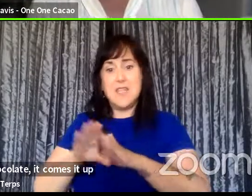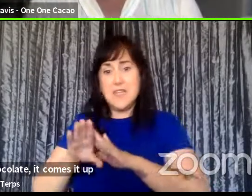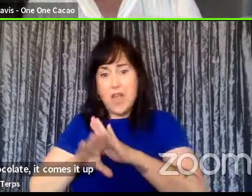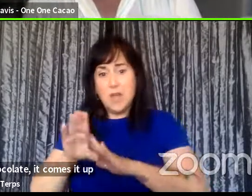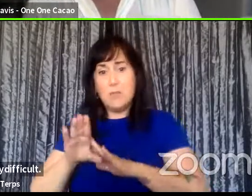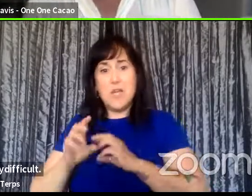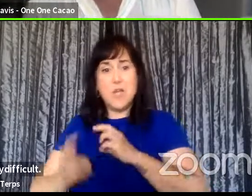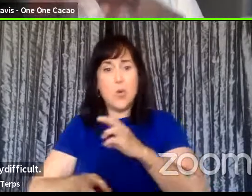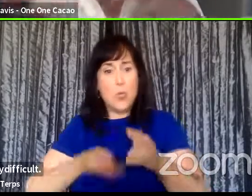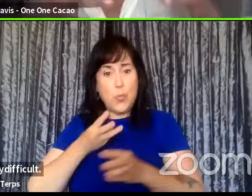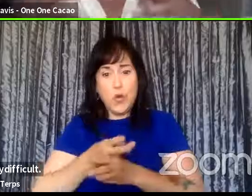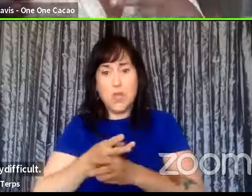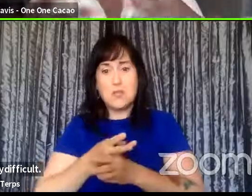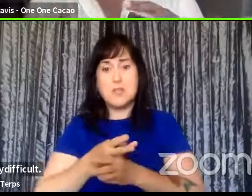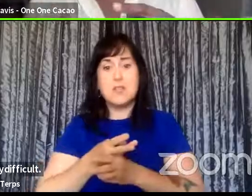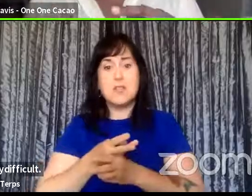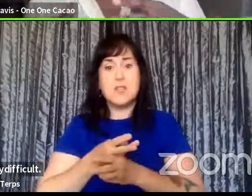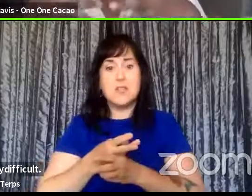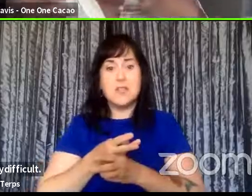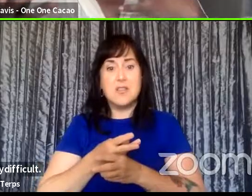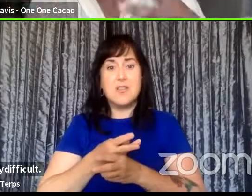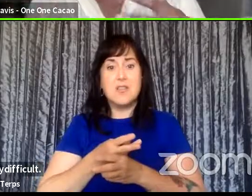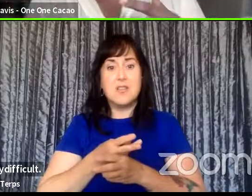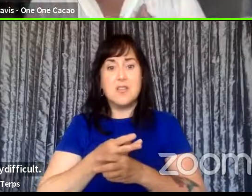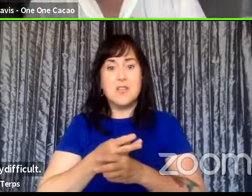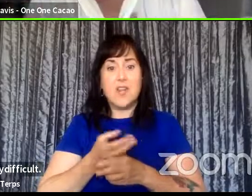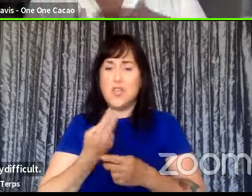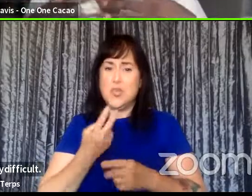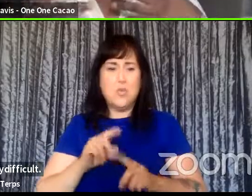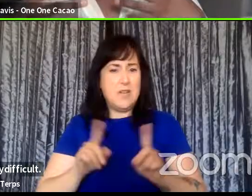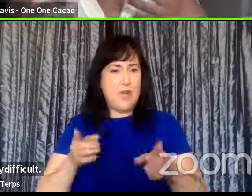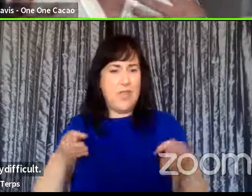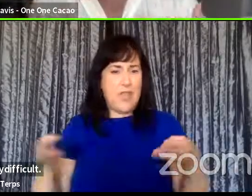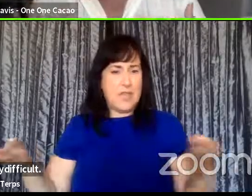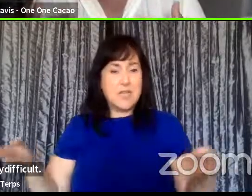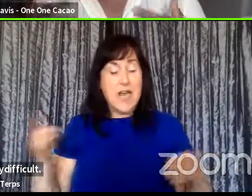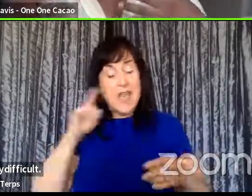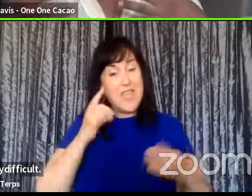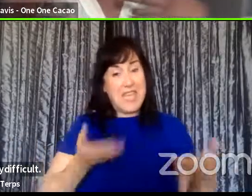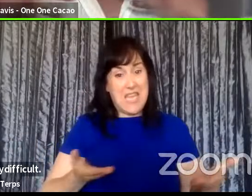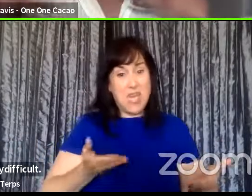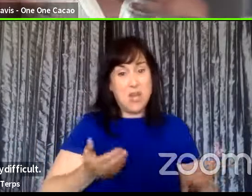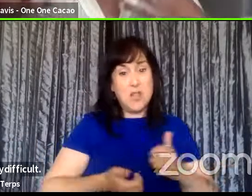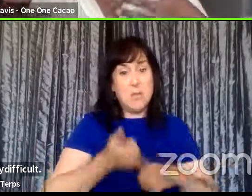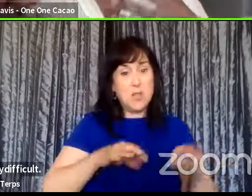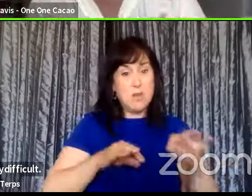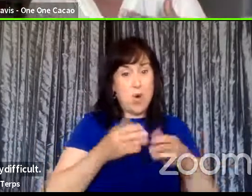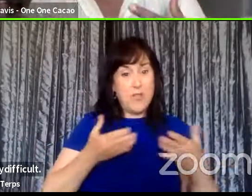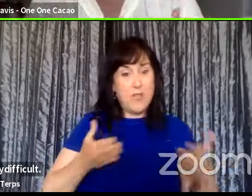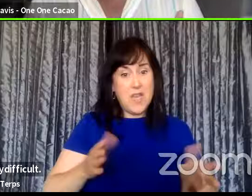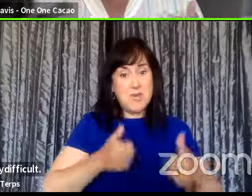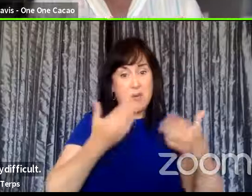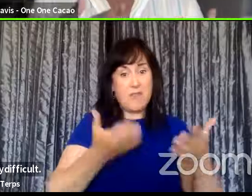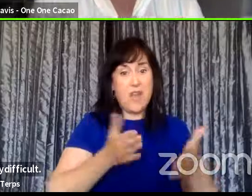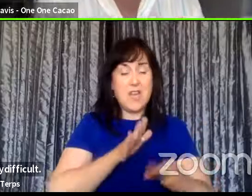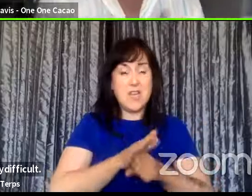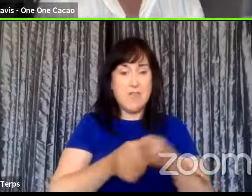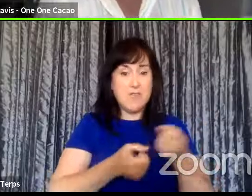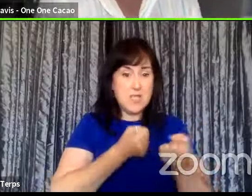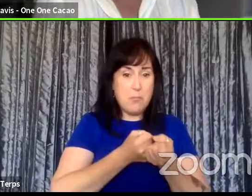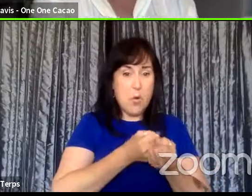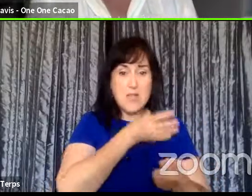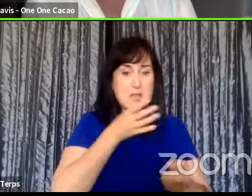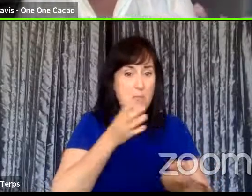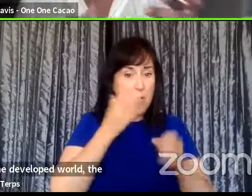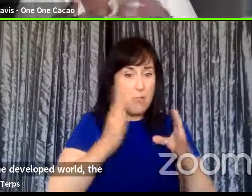developing world, two different things. Here, I think the most important thing is to provide enough support so that farmers know that people